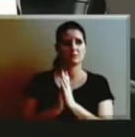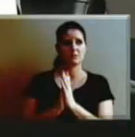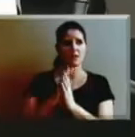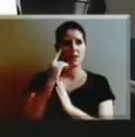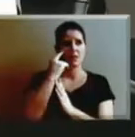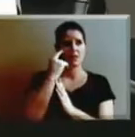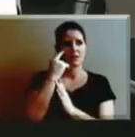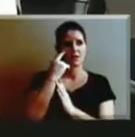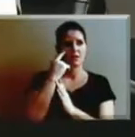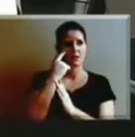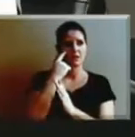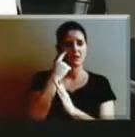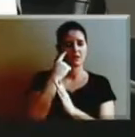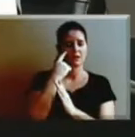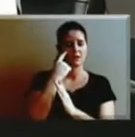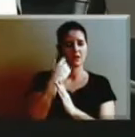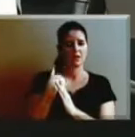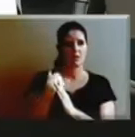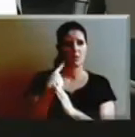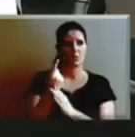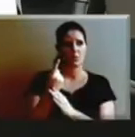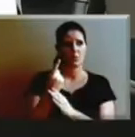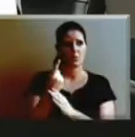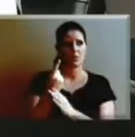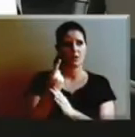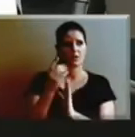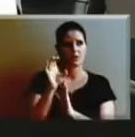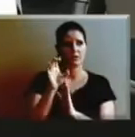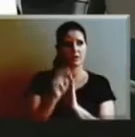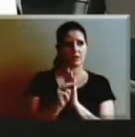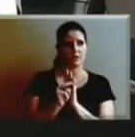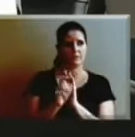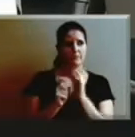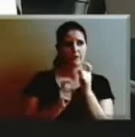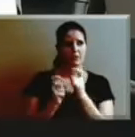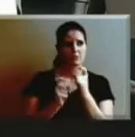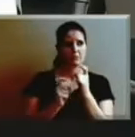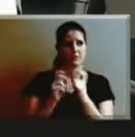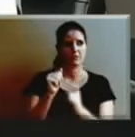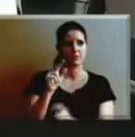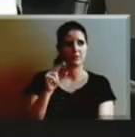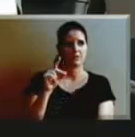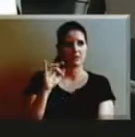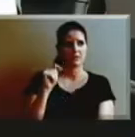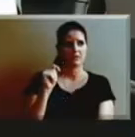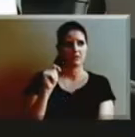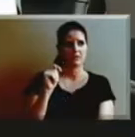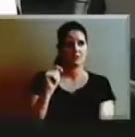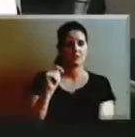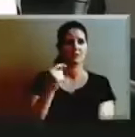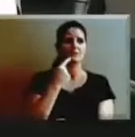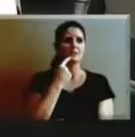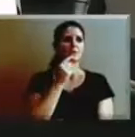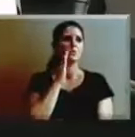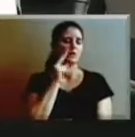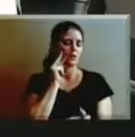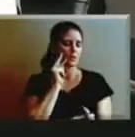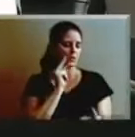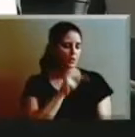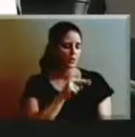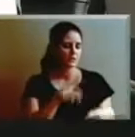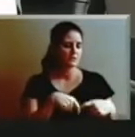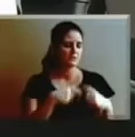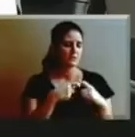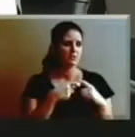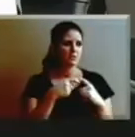a directive by through the curriculum management audit that where we would look at suspensions, I think,